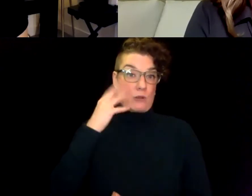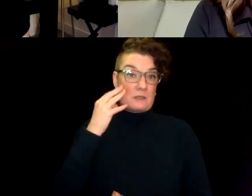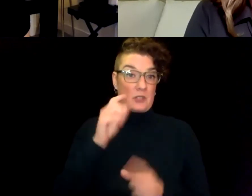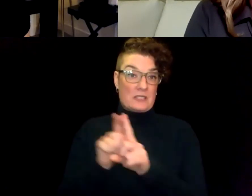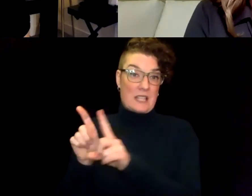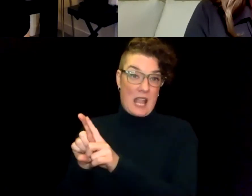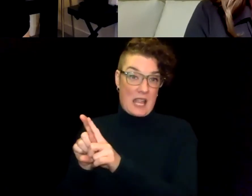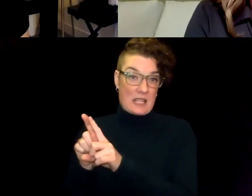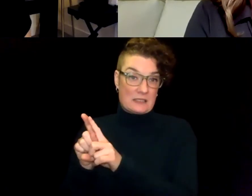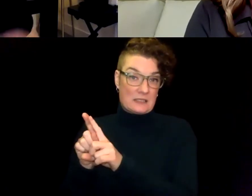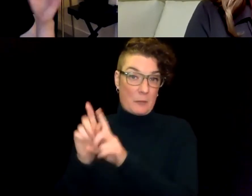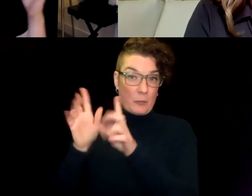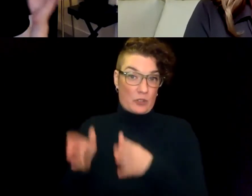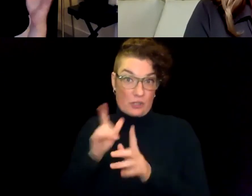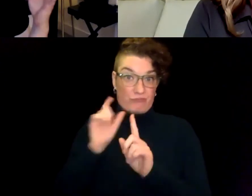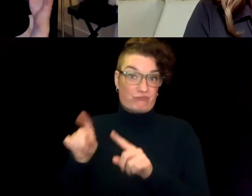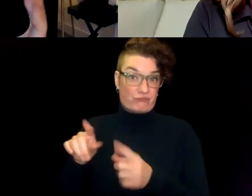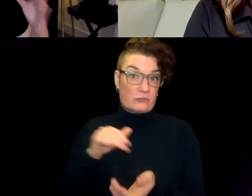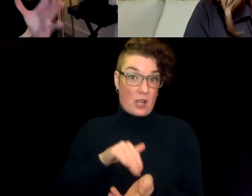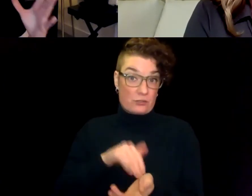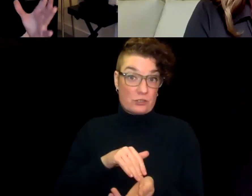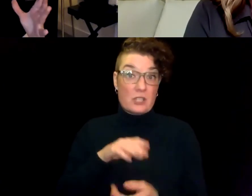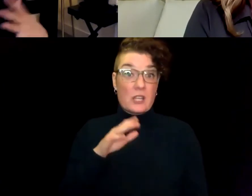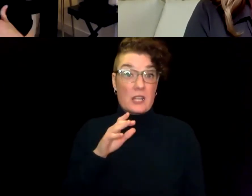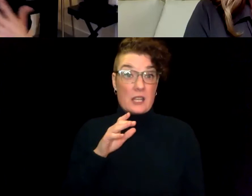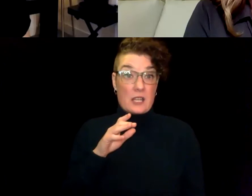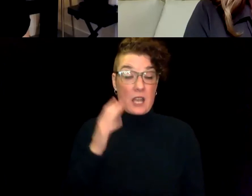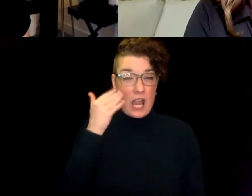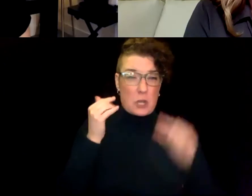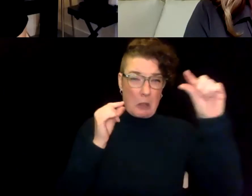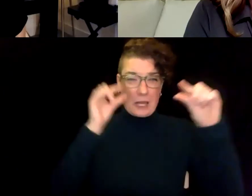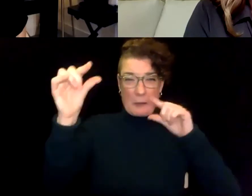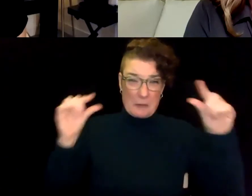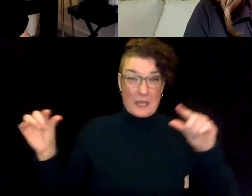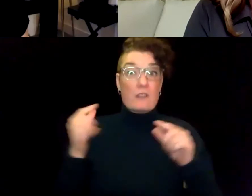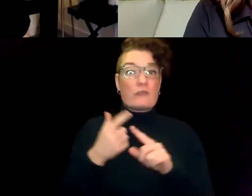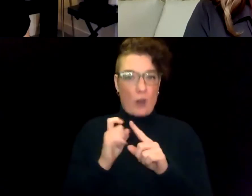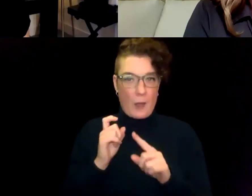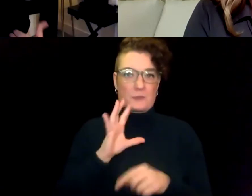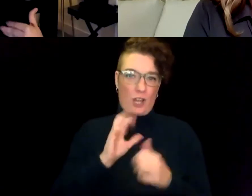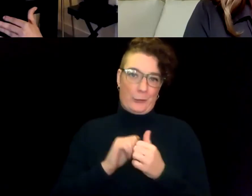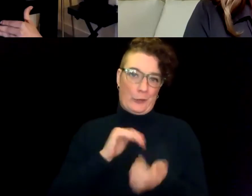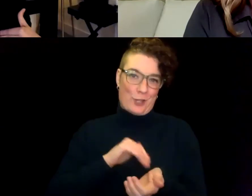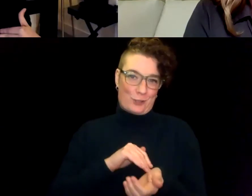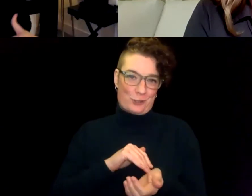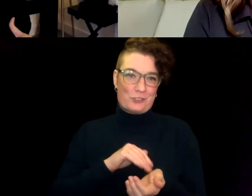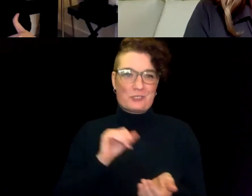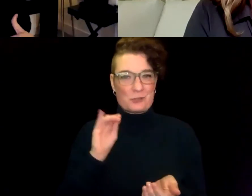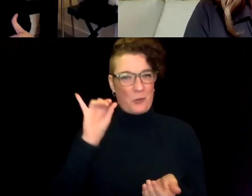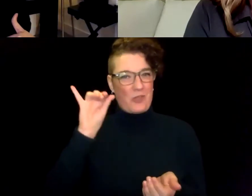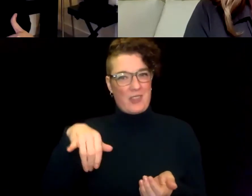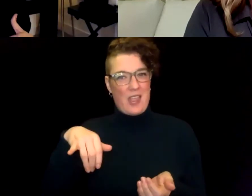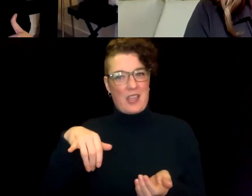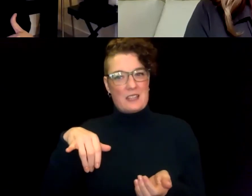user. And I know bits and pieces, and the bits and pieces I know mostly talking to doctors. And so I think like that's part